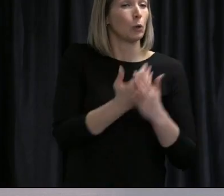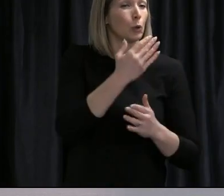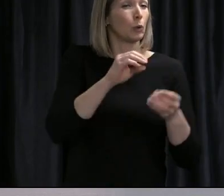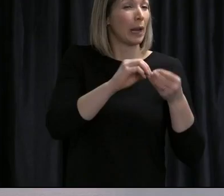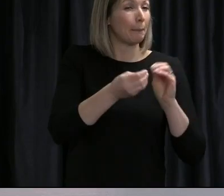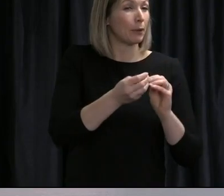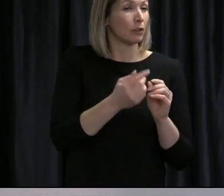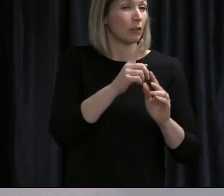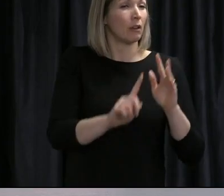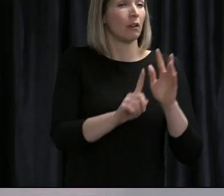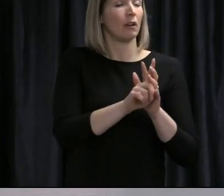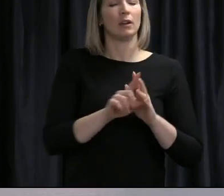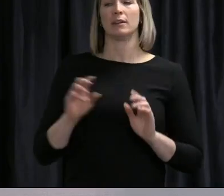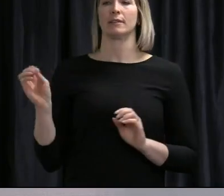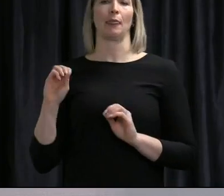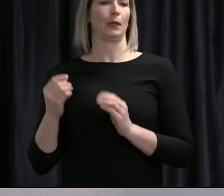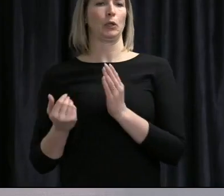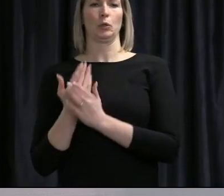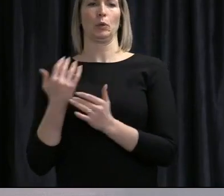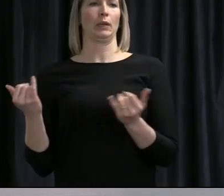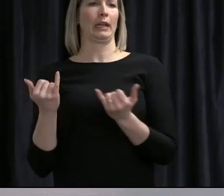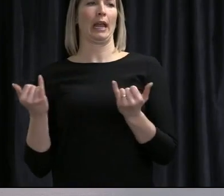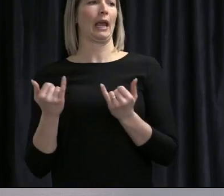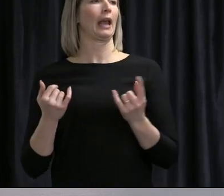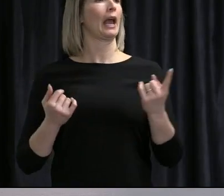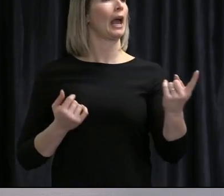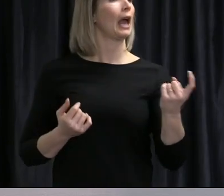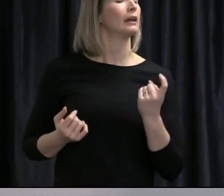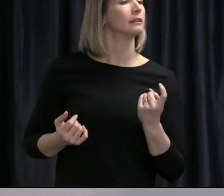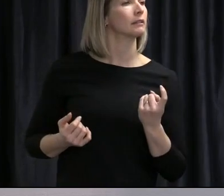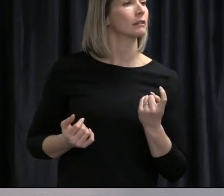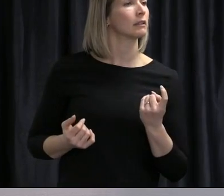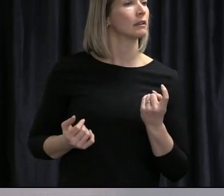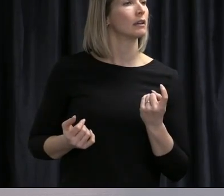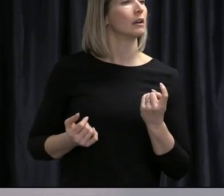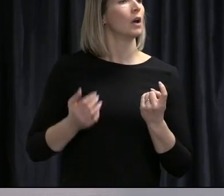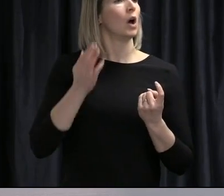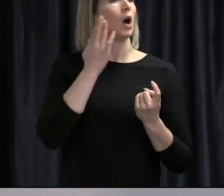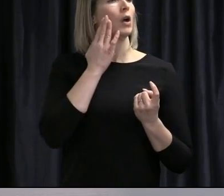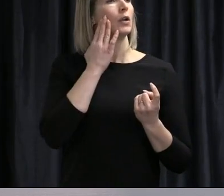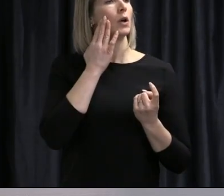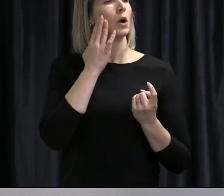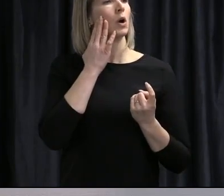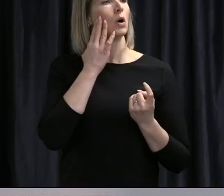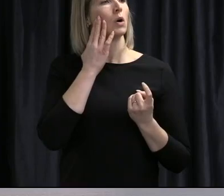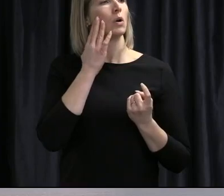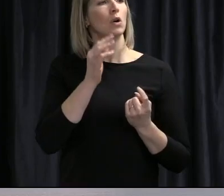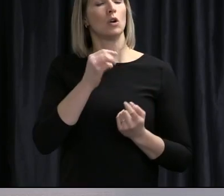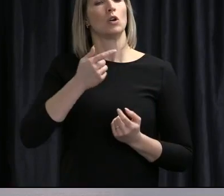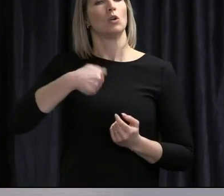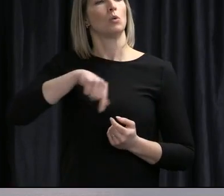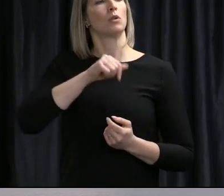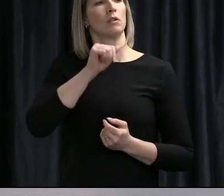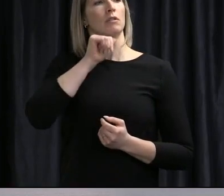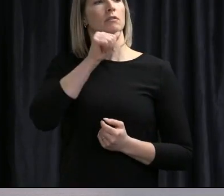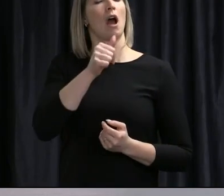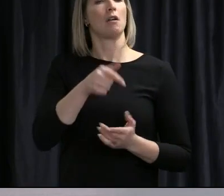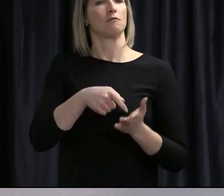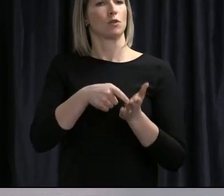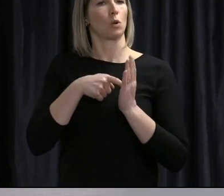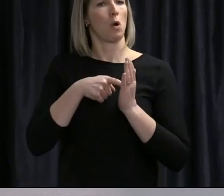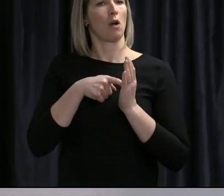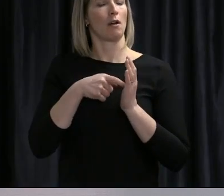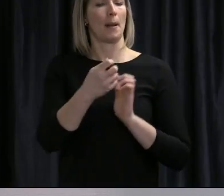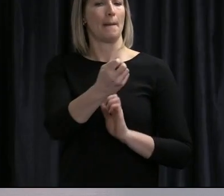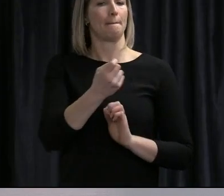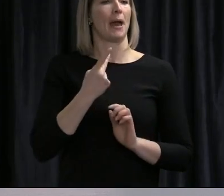had some employees of Central Health reach out saying they were on exotic vacations all over the globe, but were not required to self-isolate upon returning